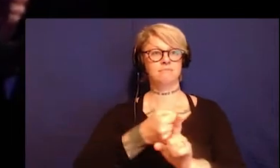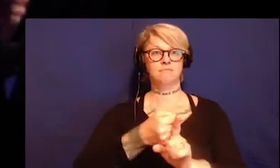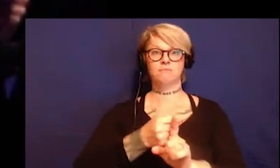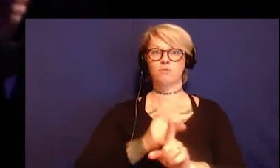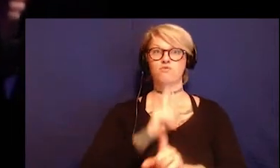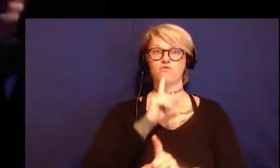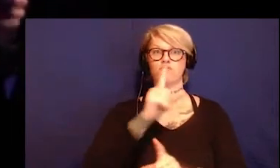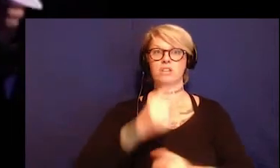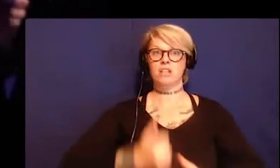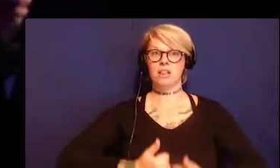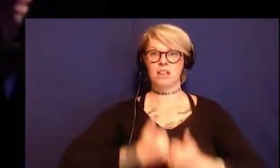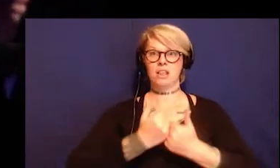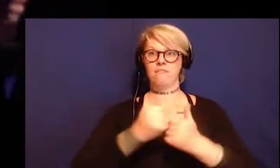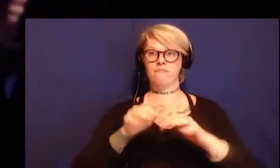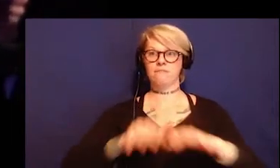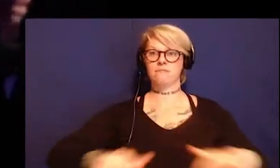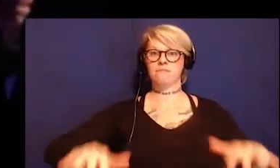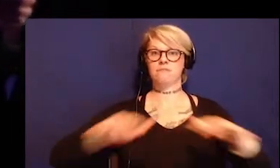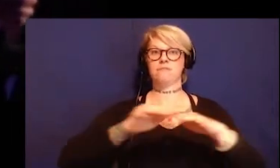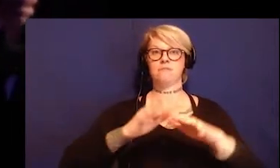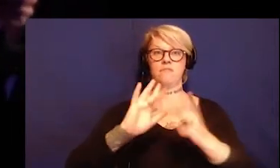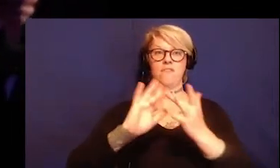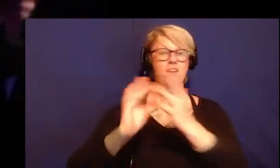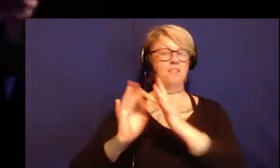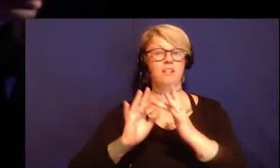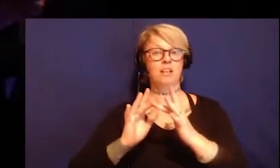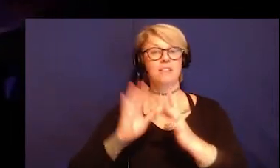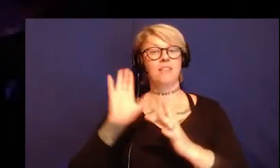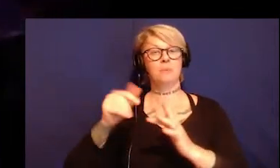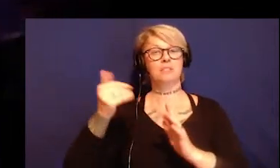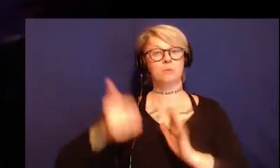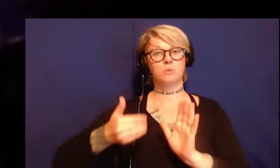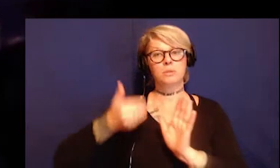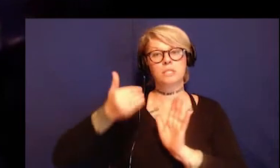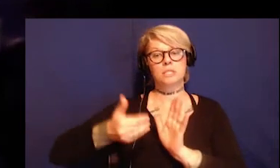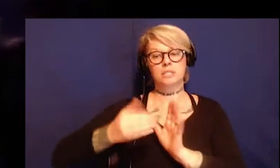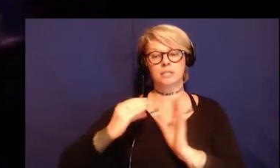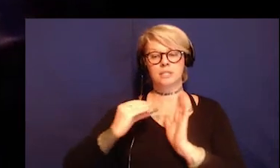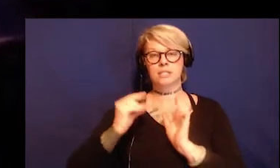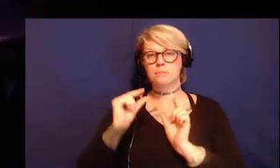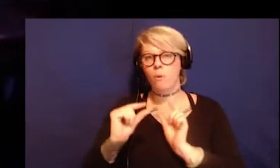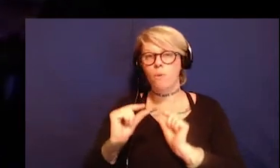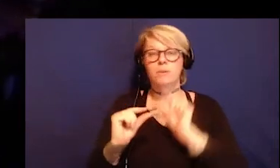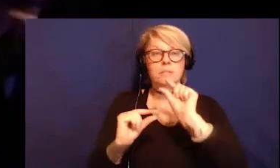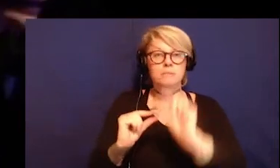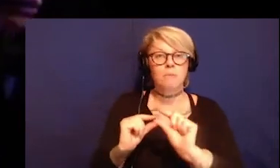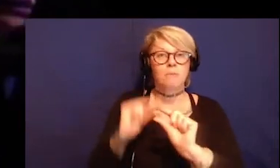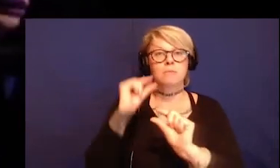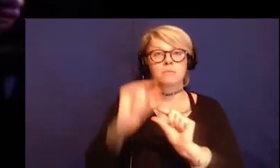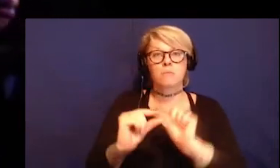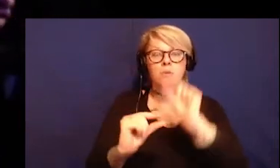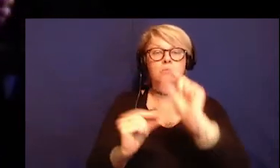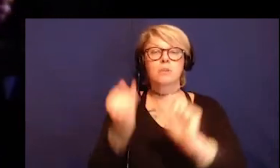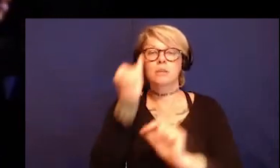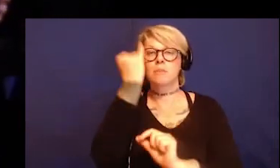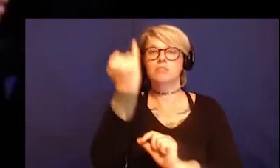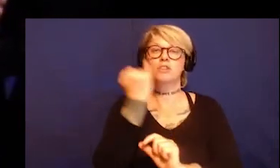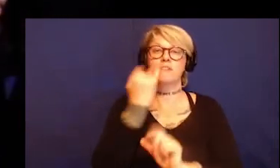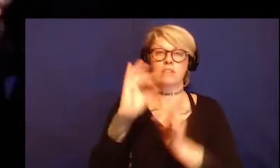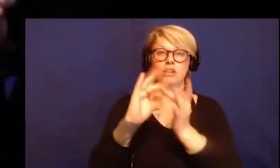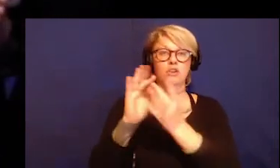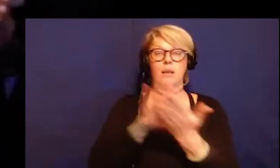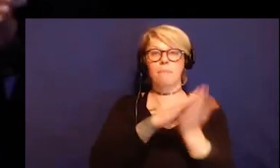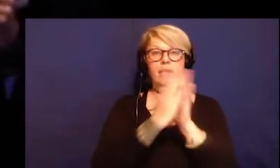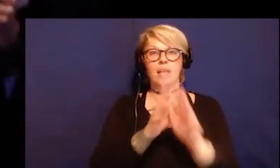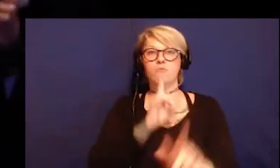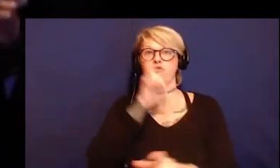reality of the virtual. Originally conceived as a series of vignettes to imagine what the internet would be like as a real place, it is